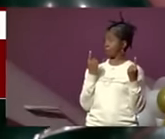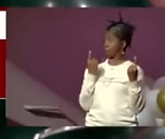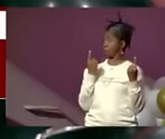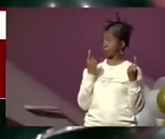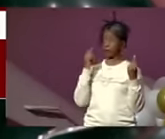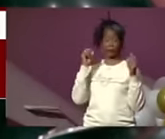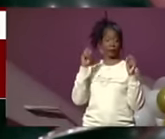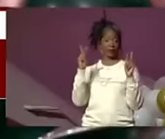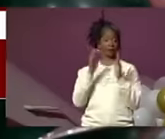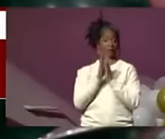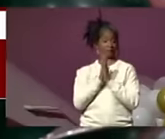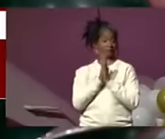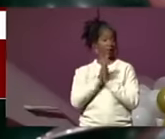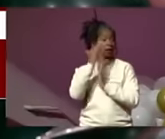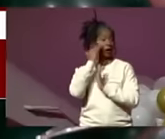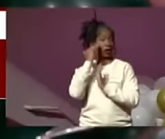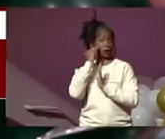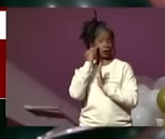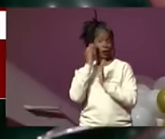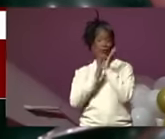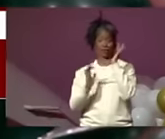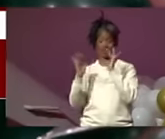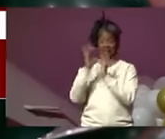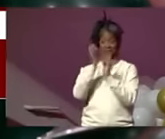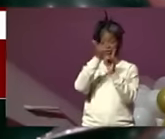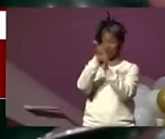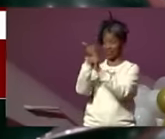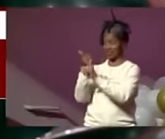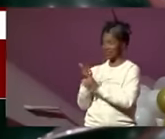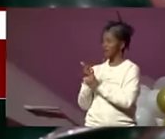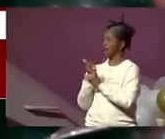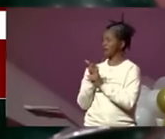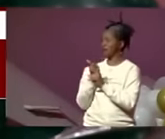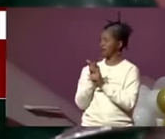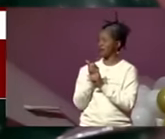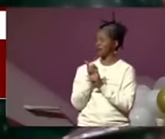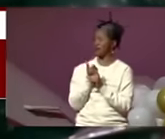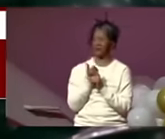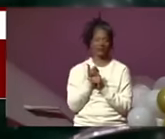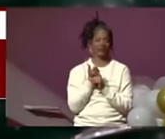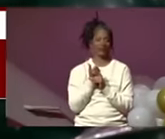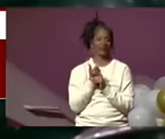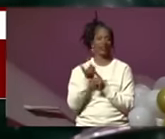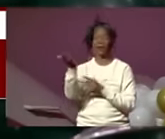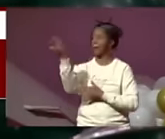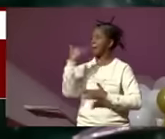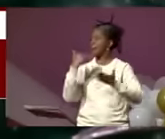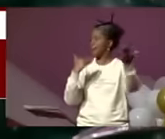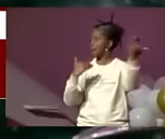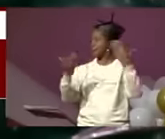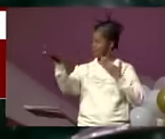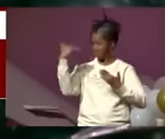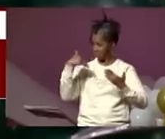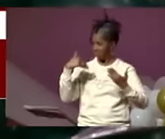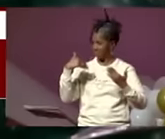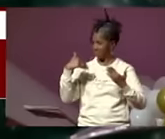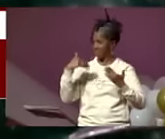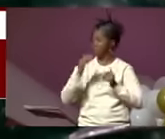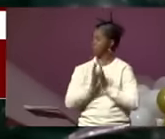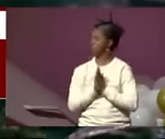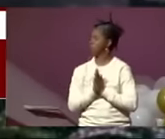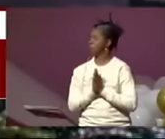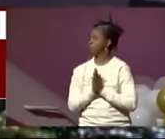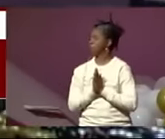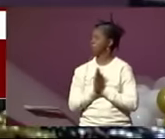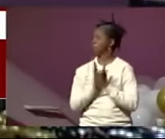get to know that child and join a community of believers. Shall we stand? Come on down right now. Come on.